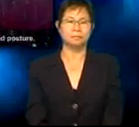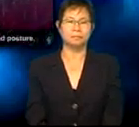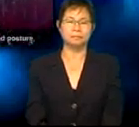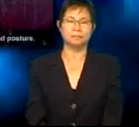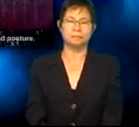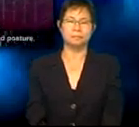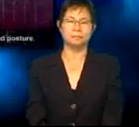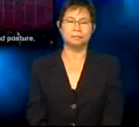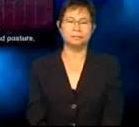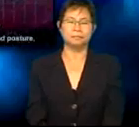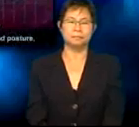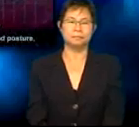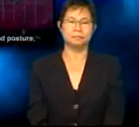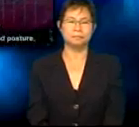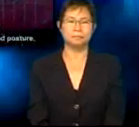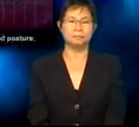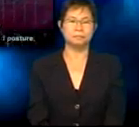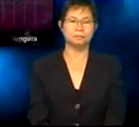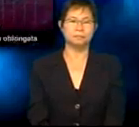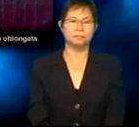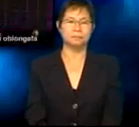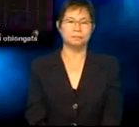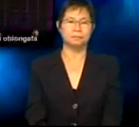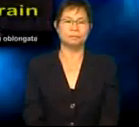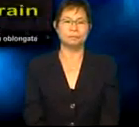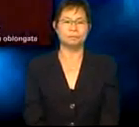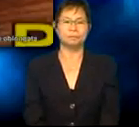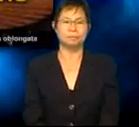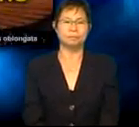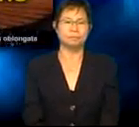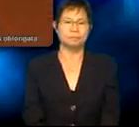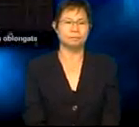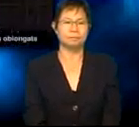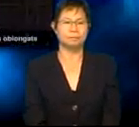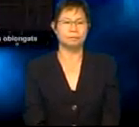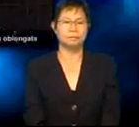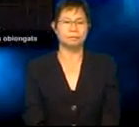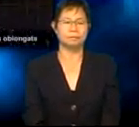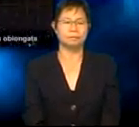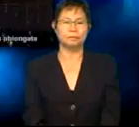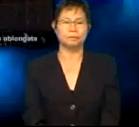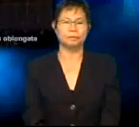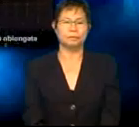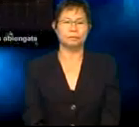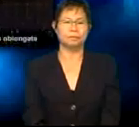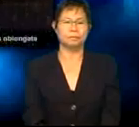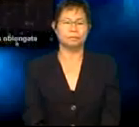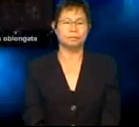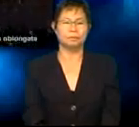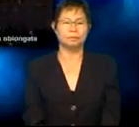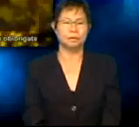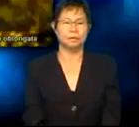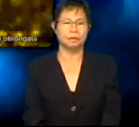brain controls the voluntary mustache. We can bring response and medulla